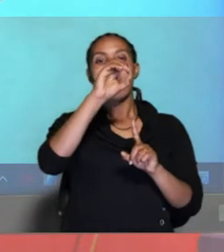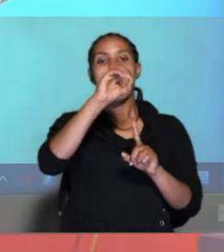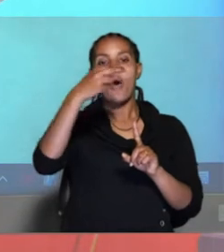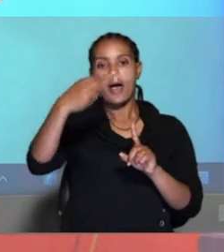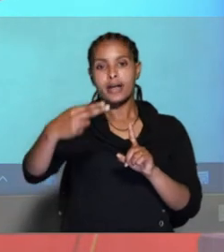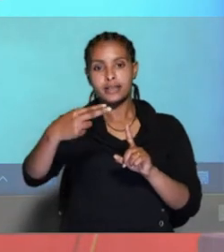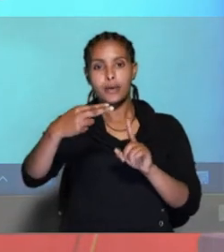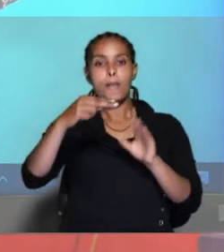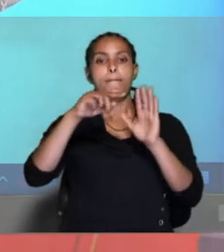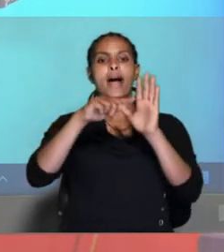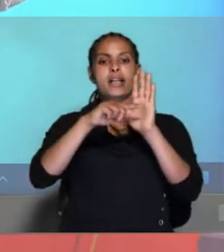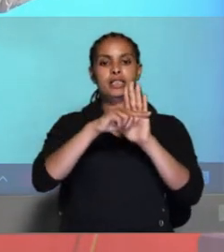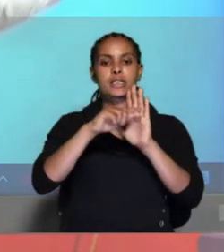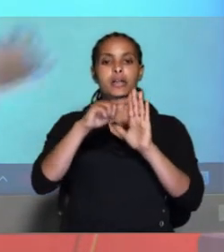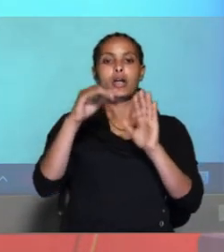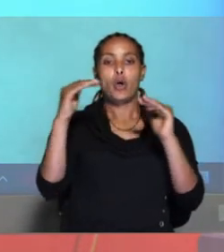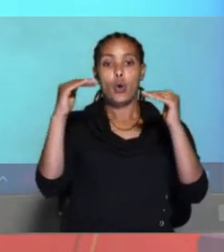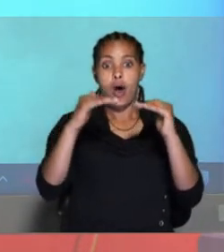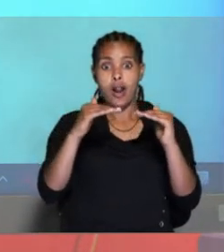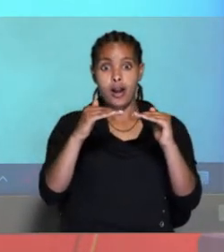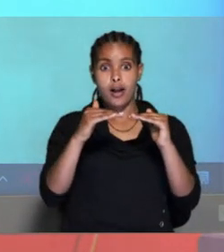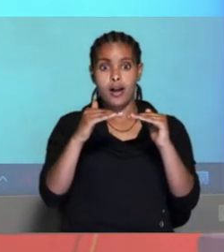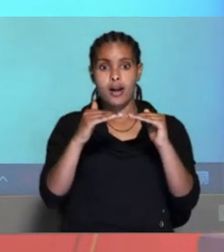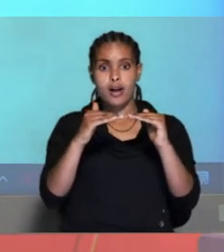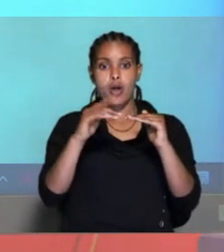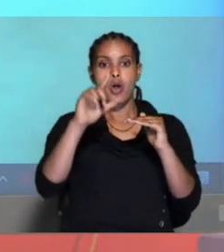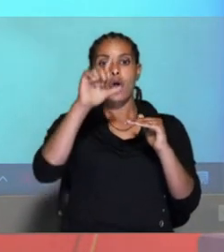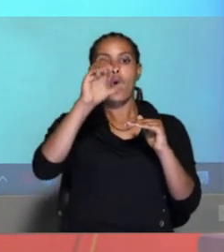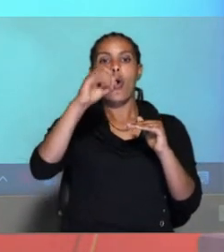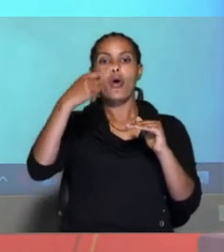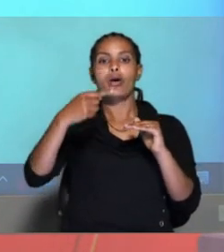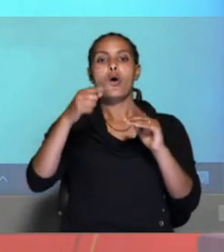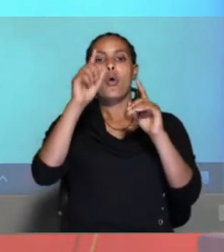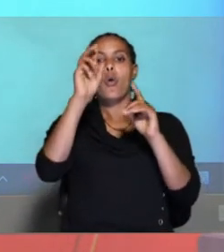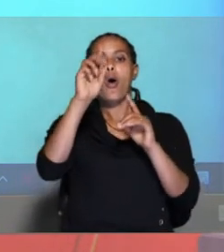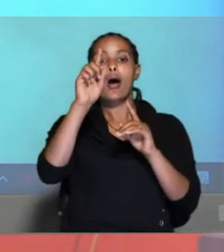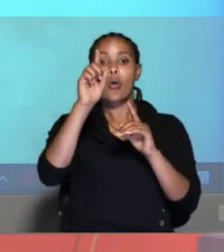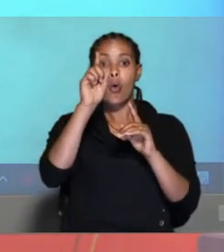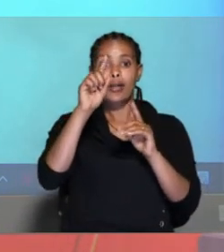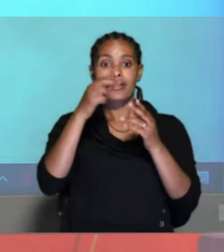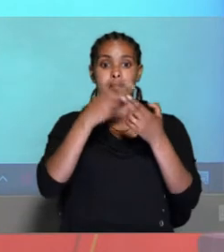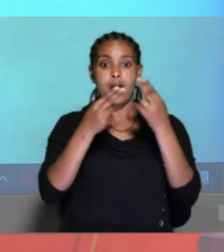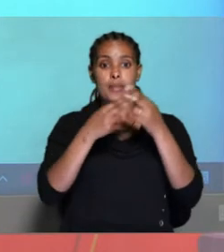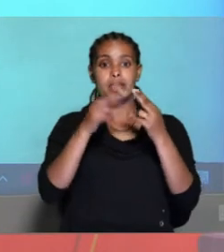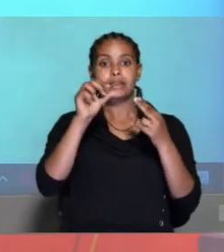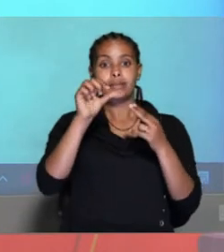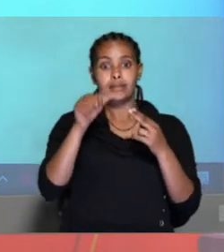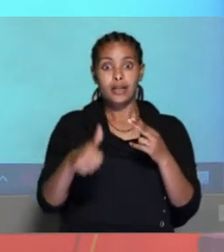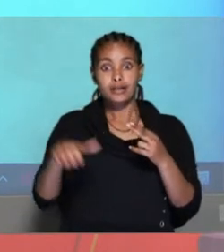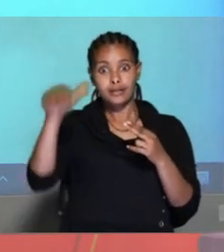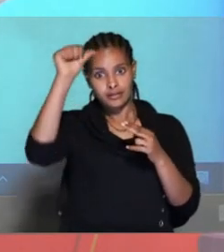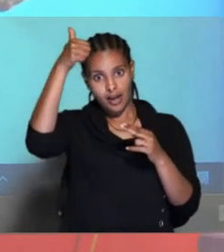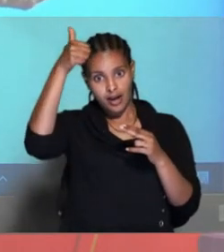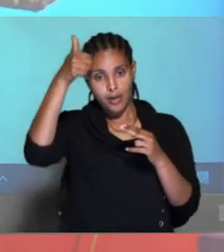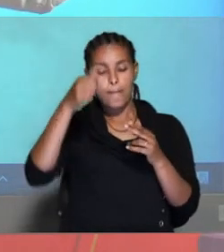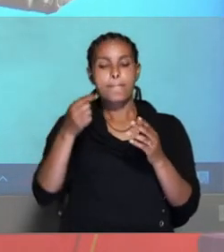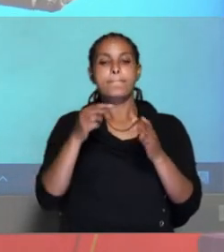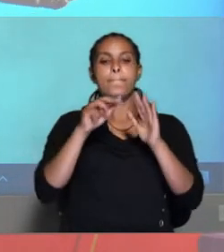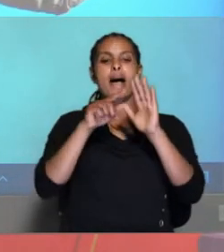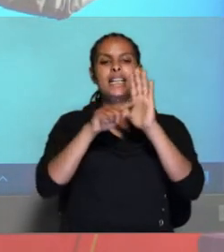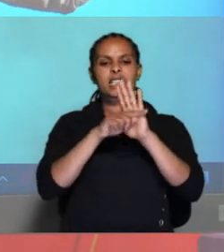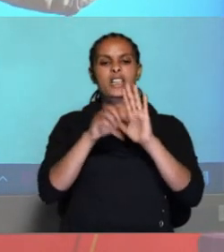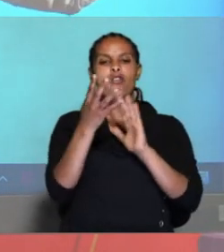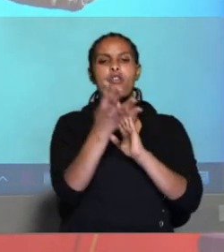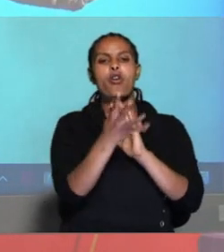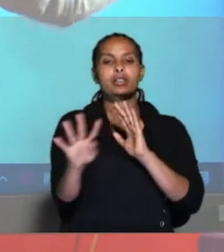minus concentration equal log 1 times 10 raised to minus 14 is minus 14 equal